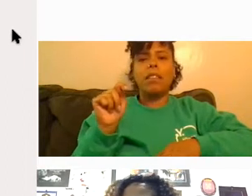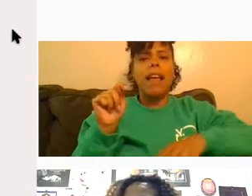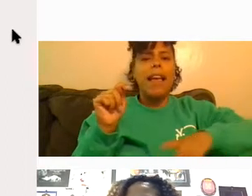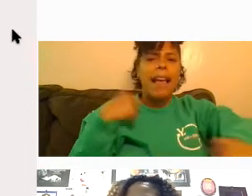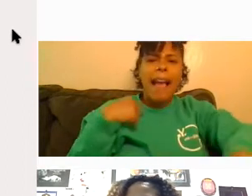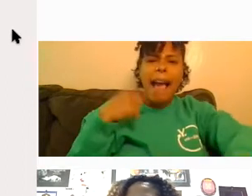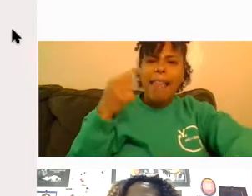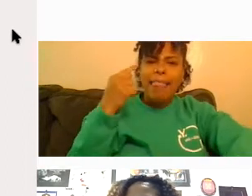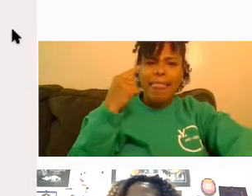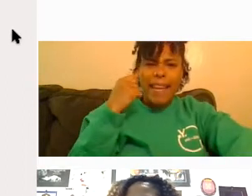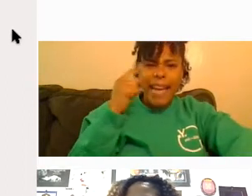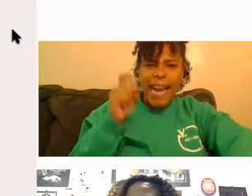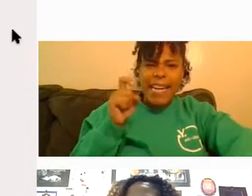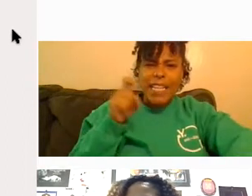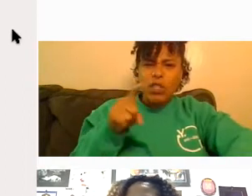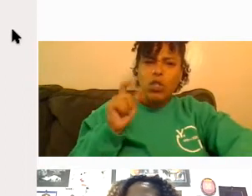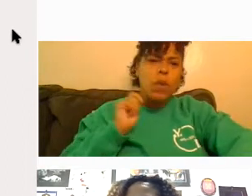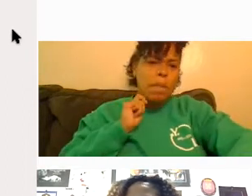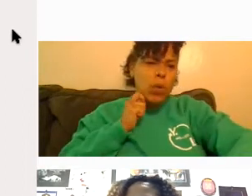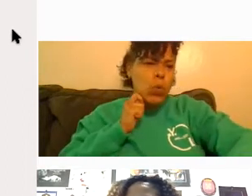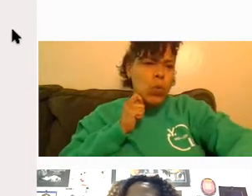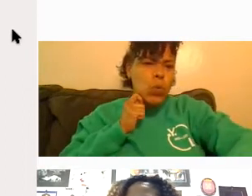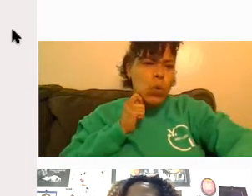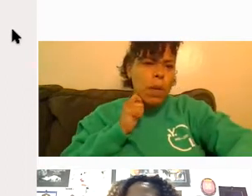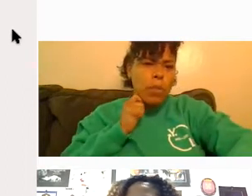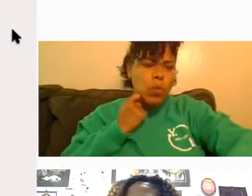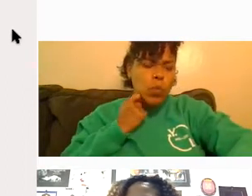you can see the president.